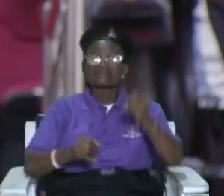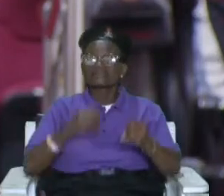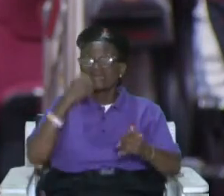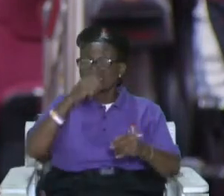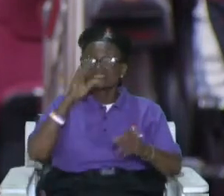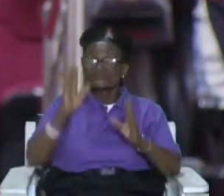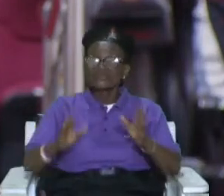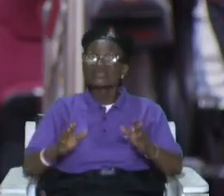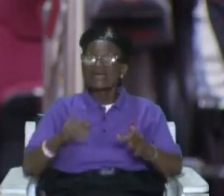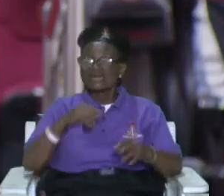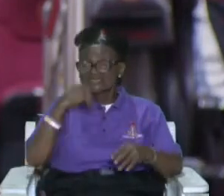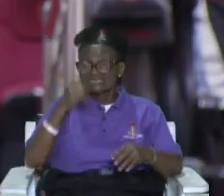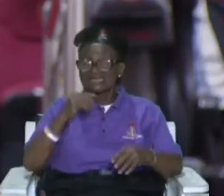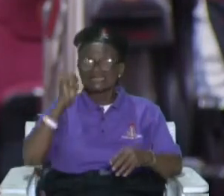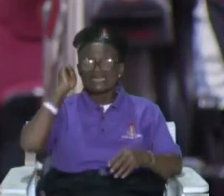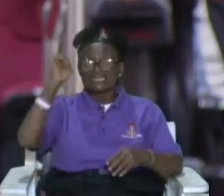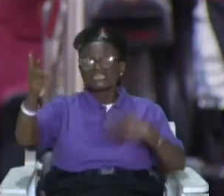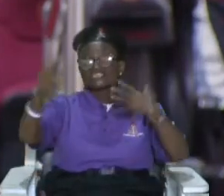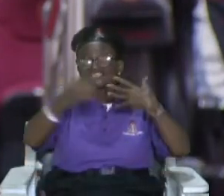sender.